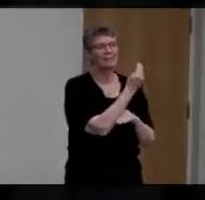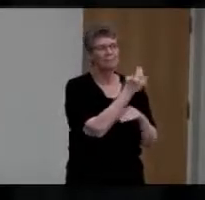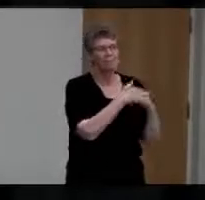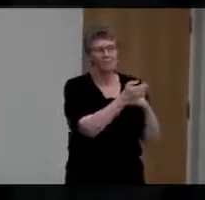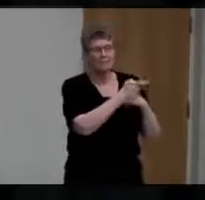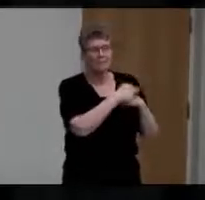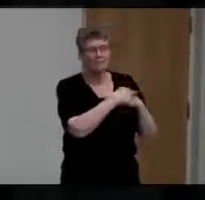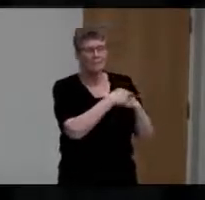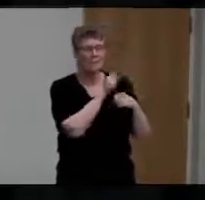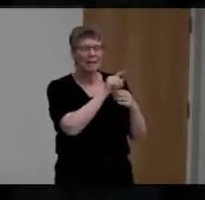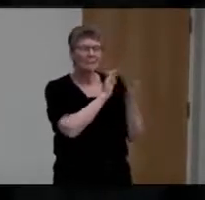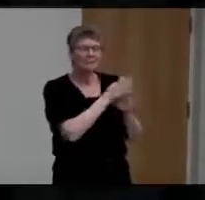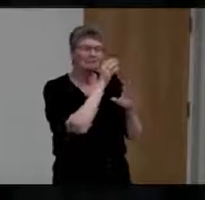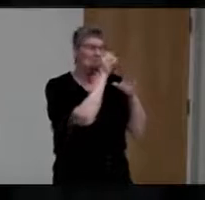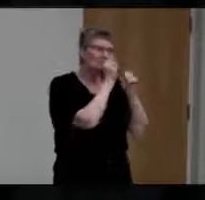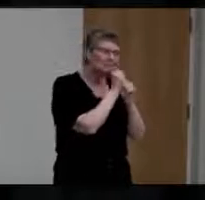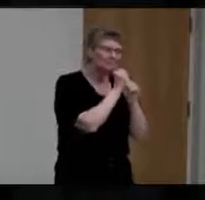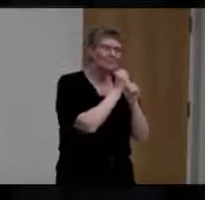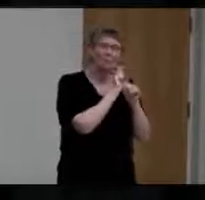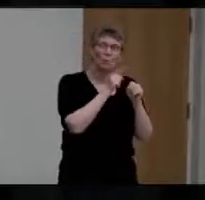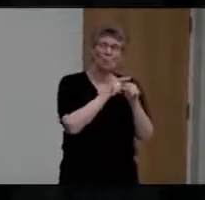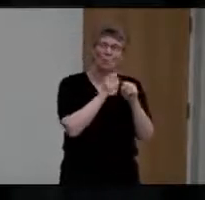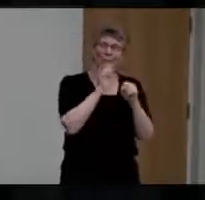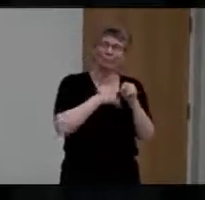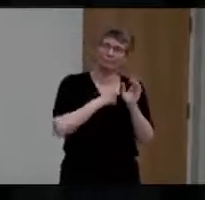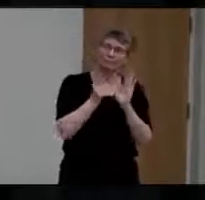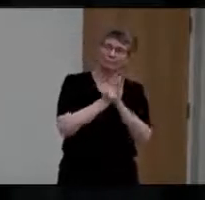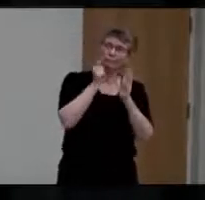And again, I should say at this point, I'm not a lawyer, so.